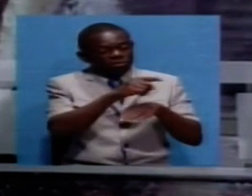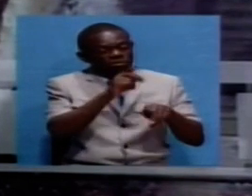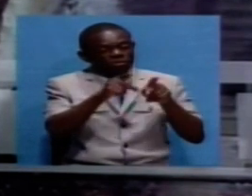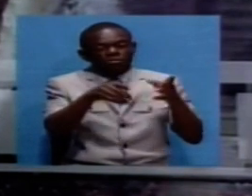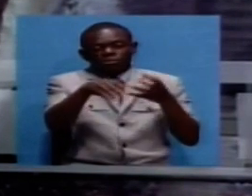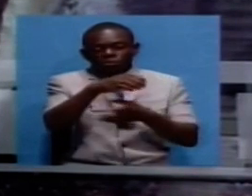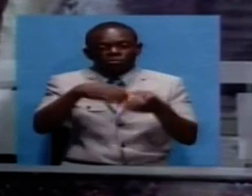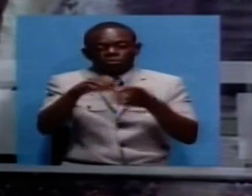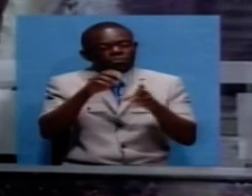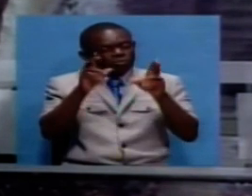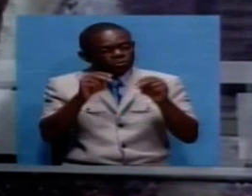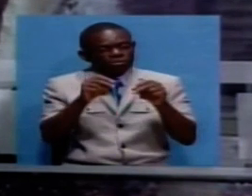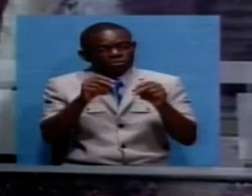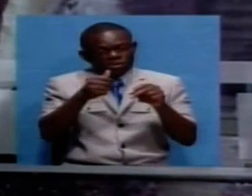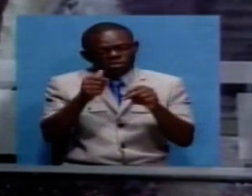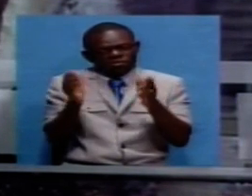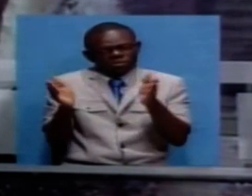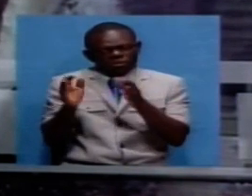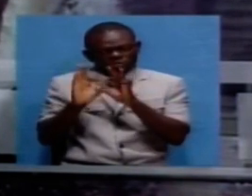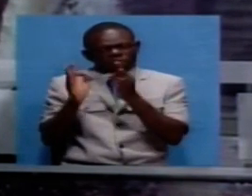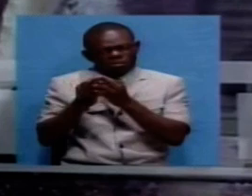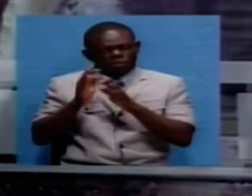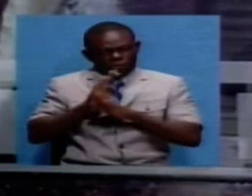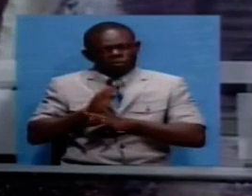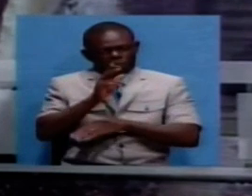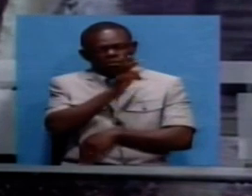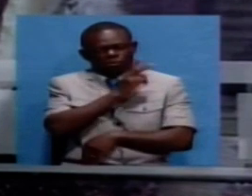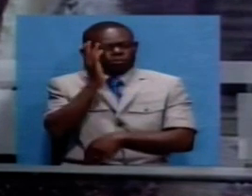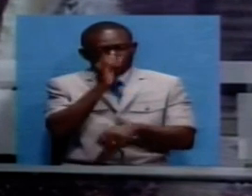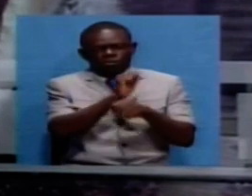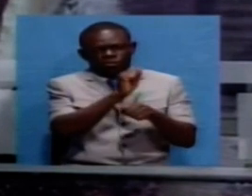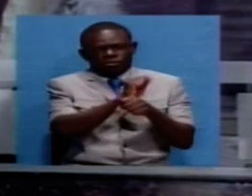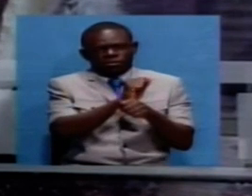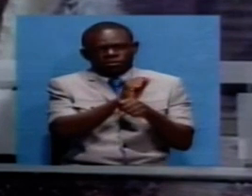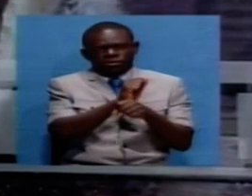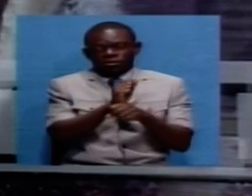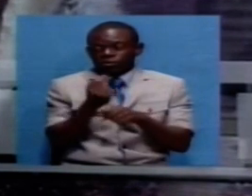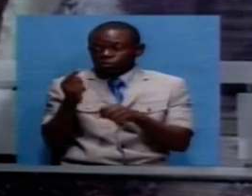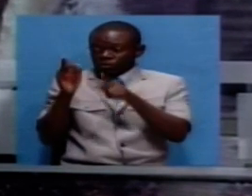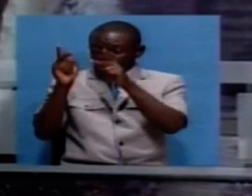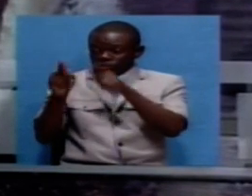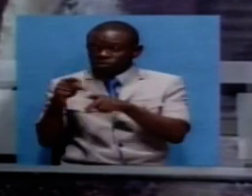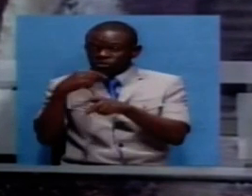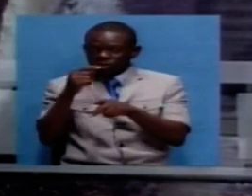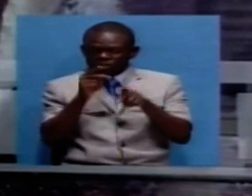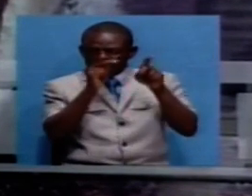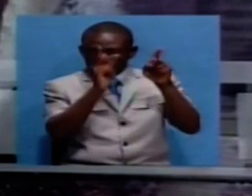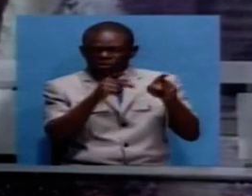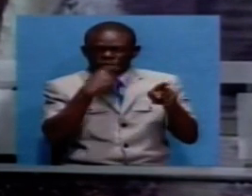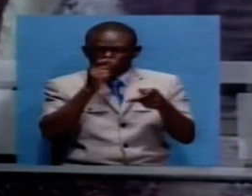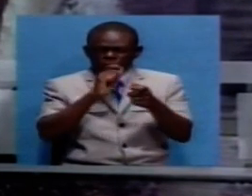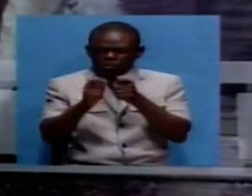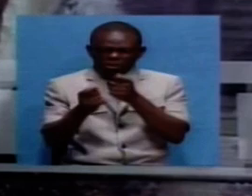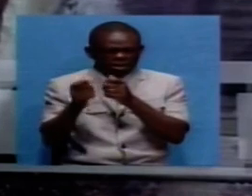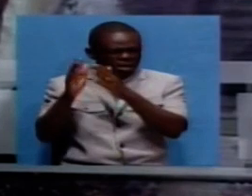job. And one of the victims, Joyce Mwansa, has described the person behind the burning of the houses as merciless.